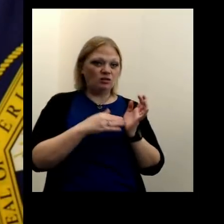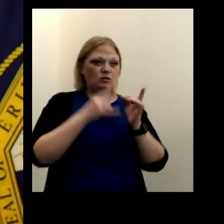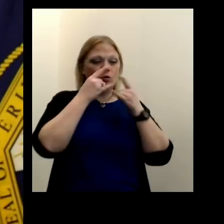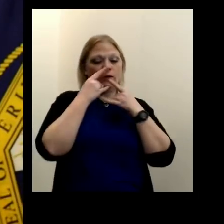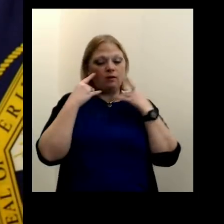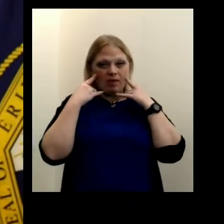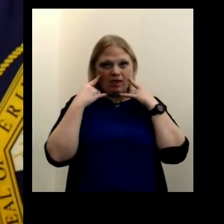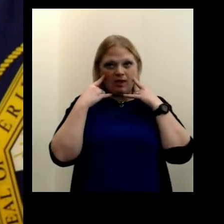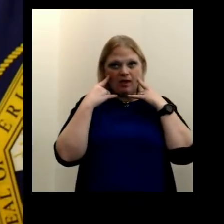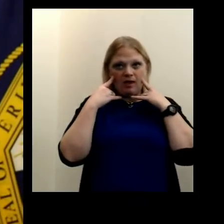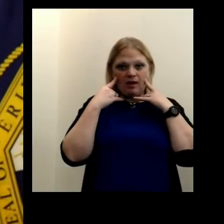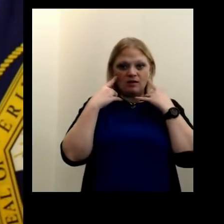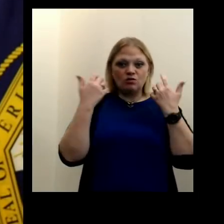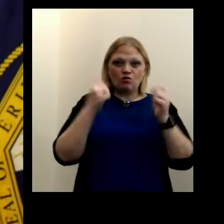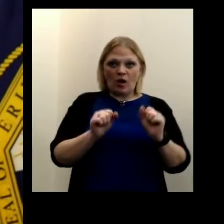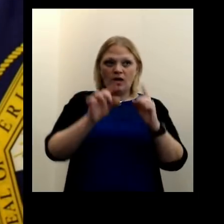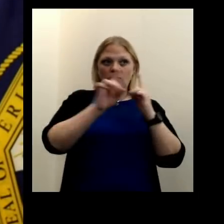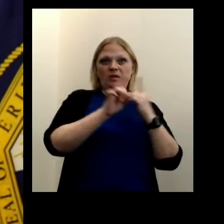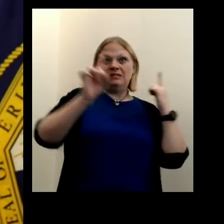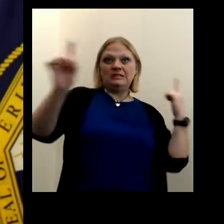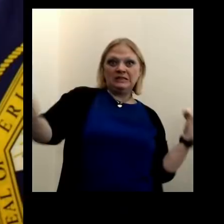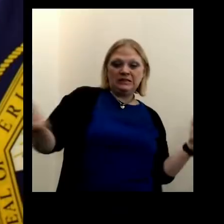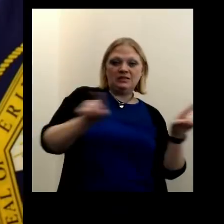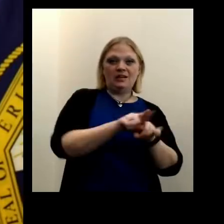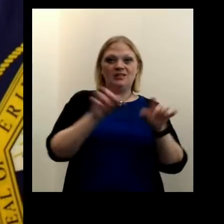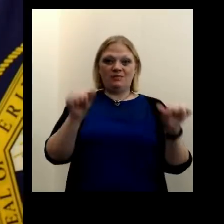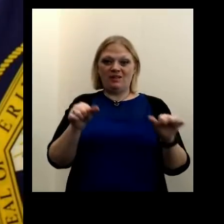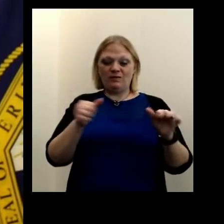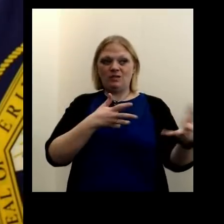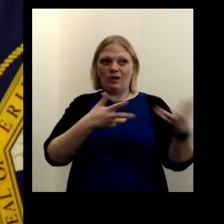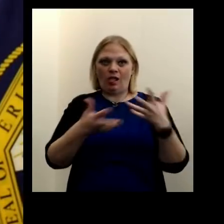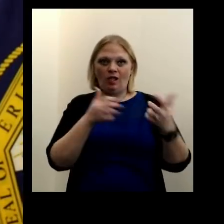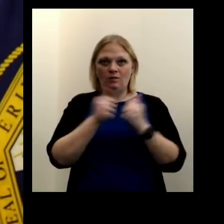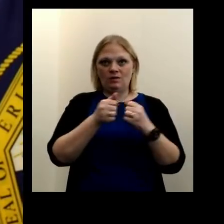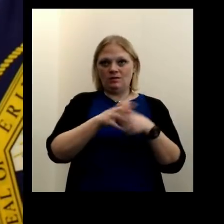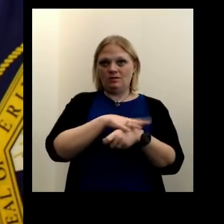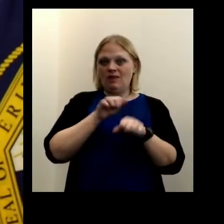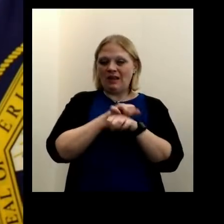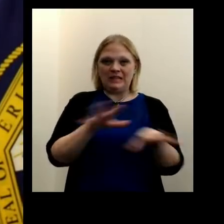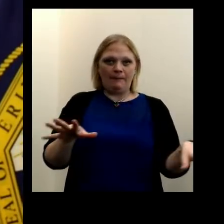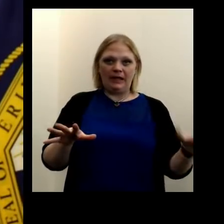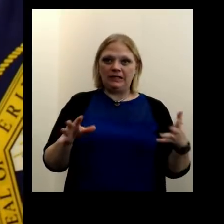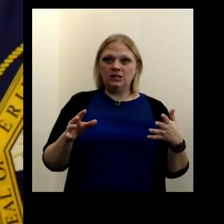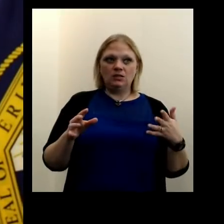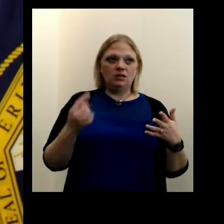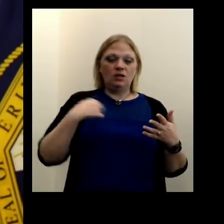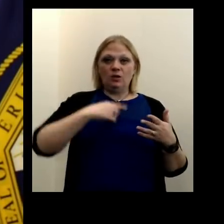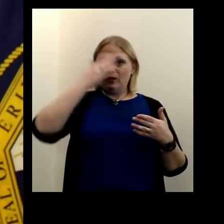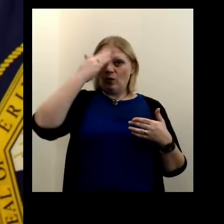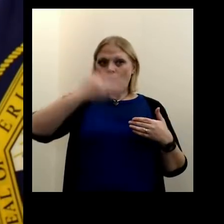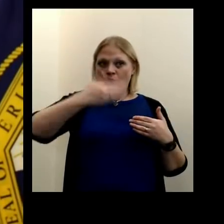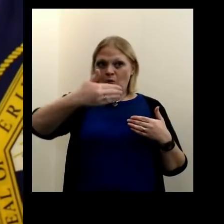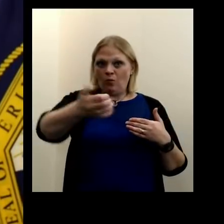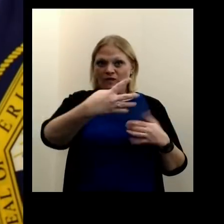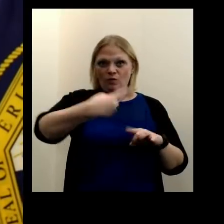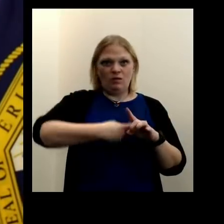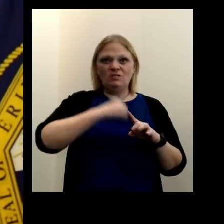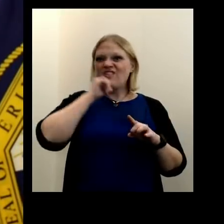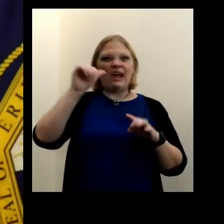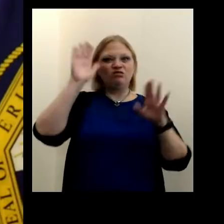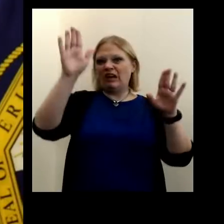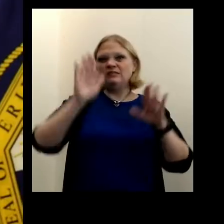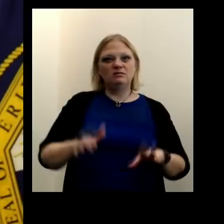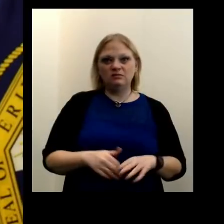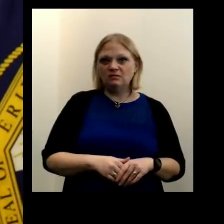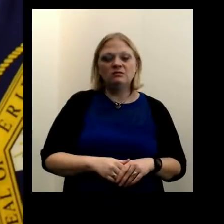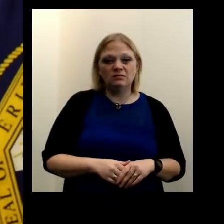mask. Try to be as socially distant as possible as we deal with this pandemic. We know that the next few months are not going to be great. We